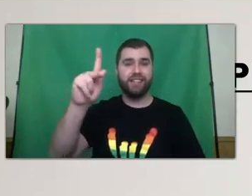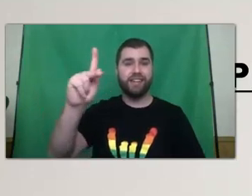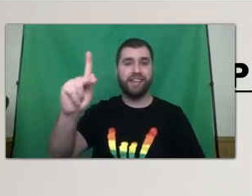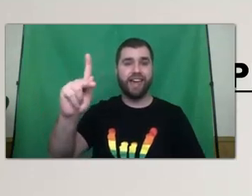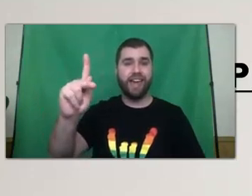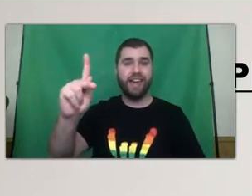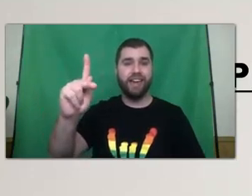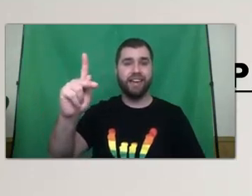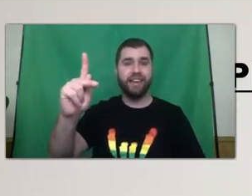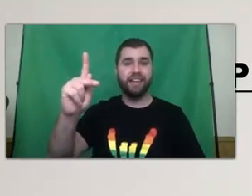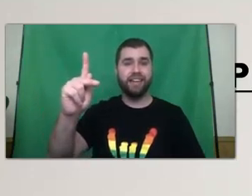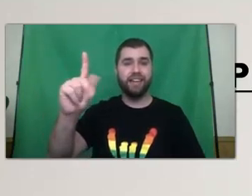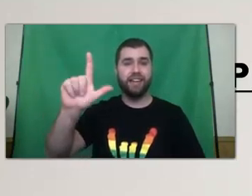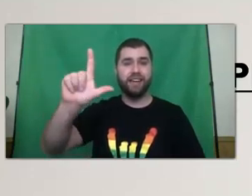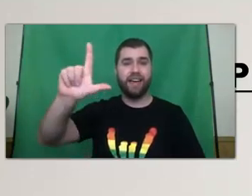K,